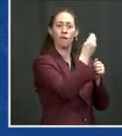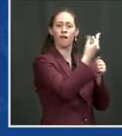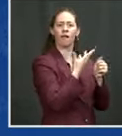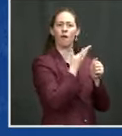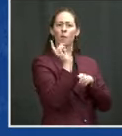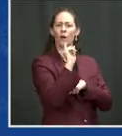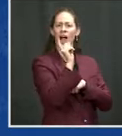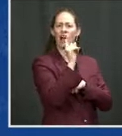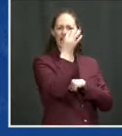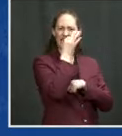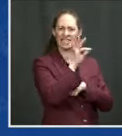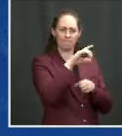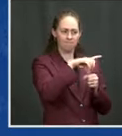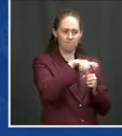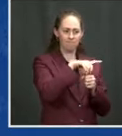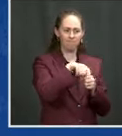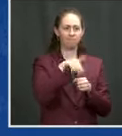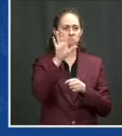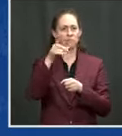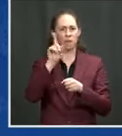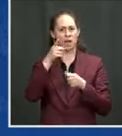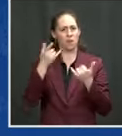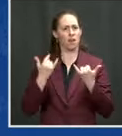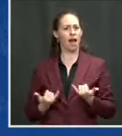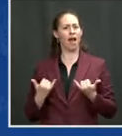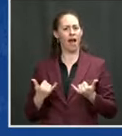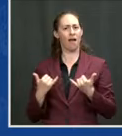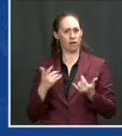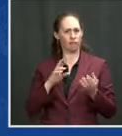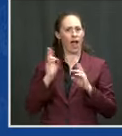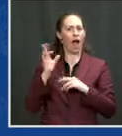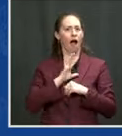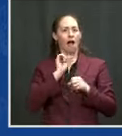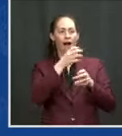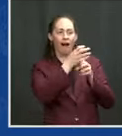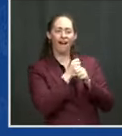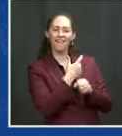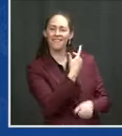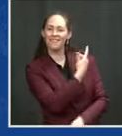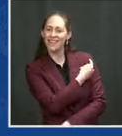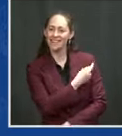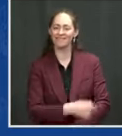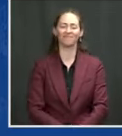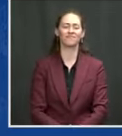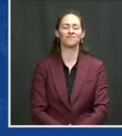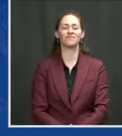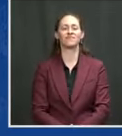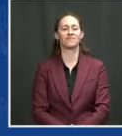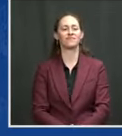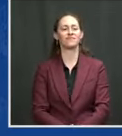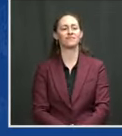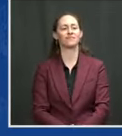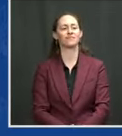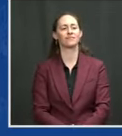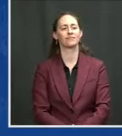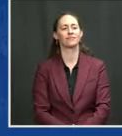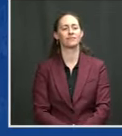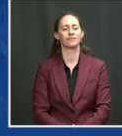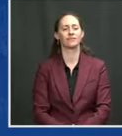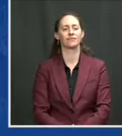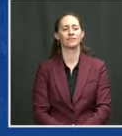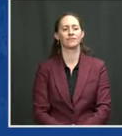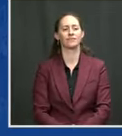with vaccines in stock at that moment. And in my direction, more than 20,000 pharmacies, coast to